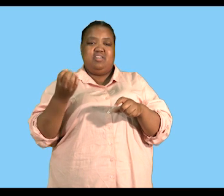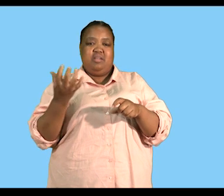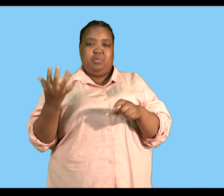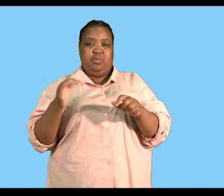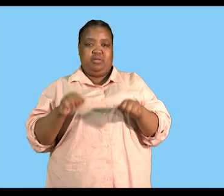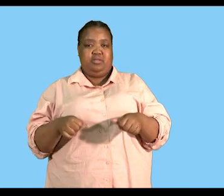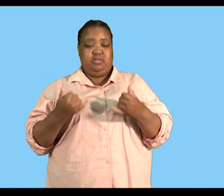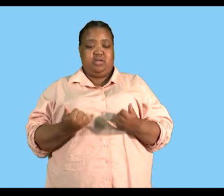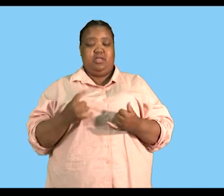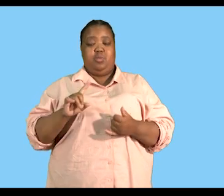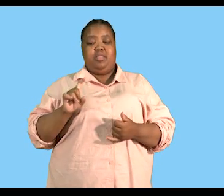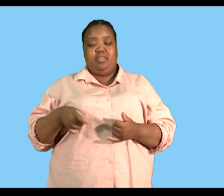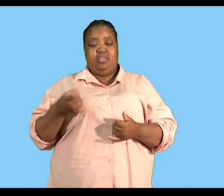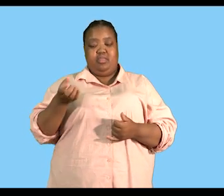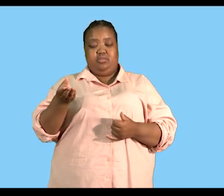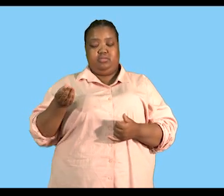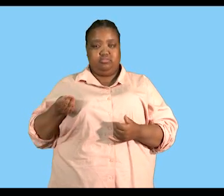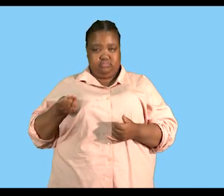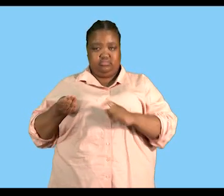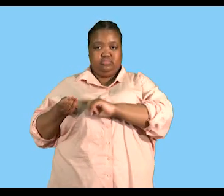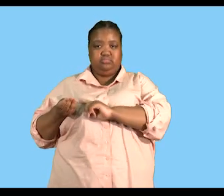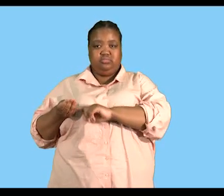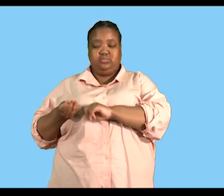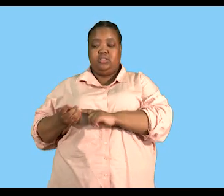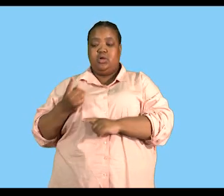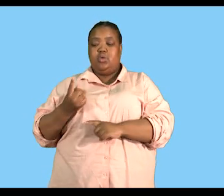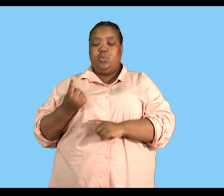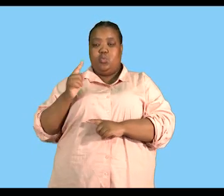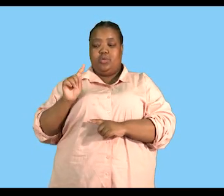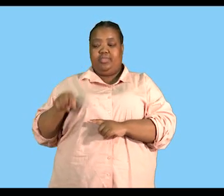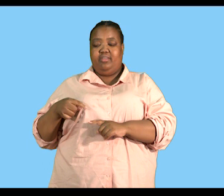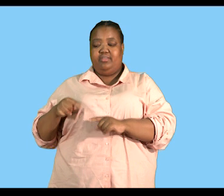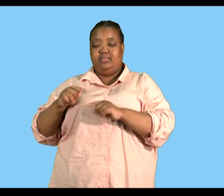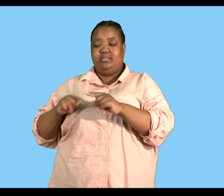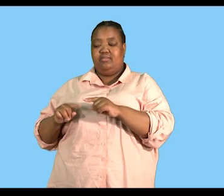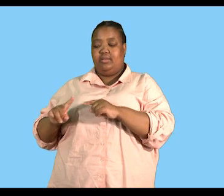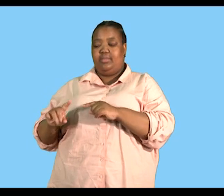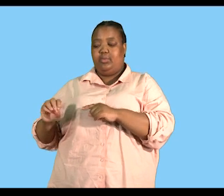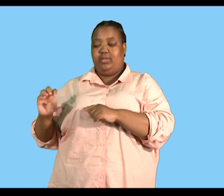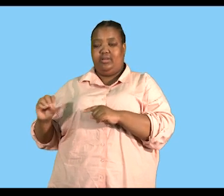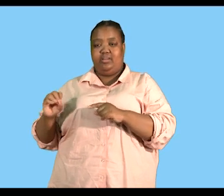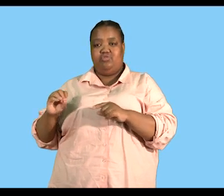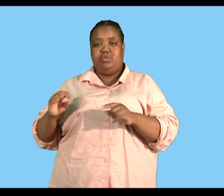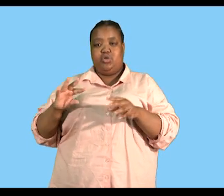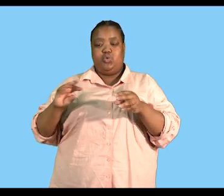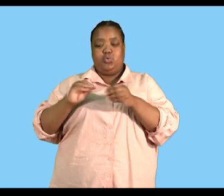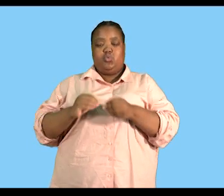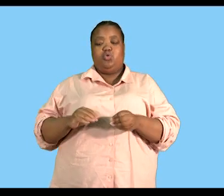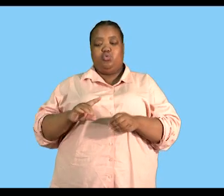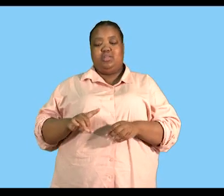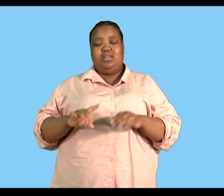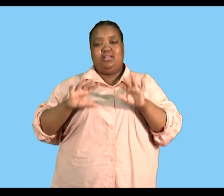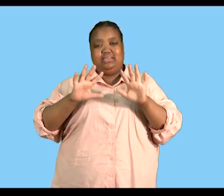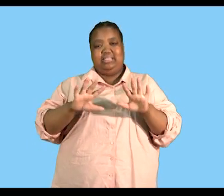are given 1,000. So we say 1,000 divided by 100, it will give us 10. So it means we